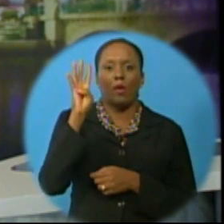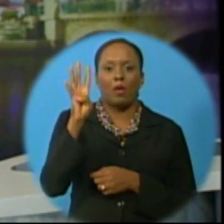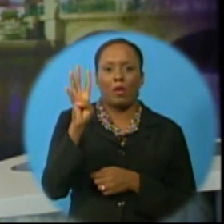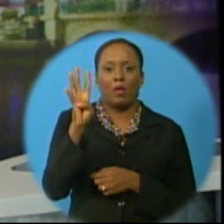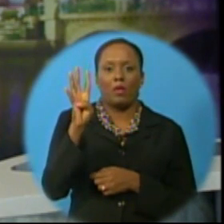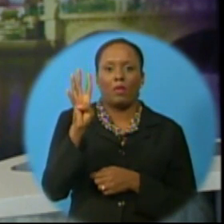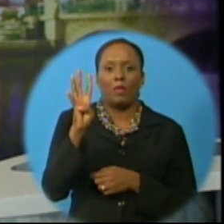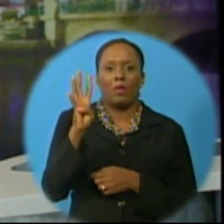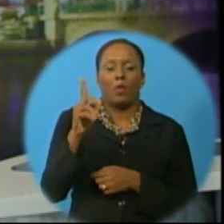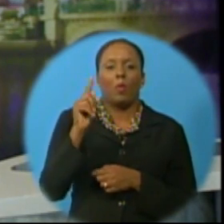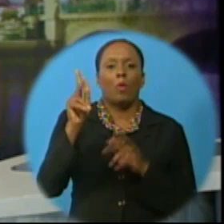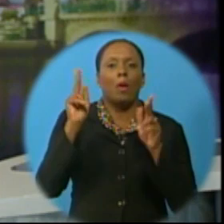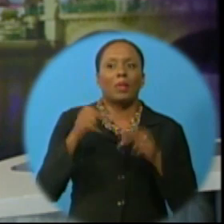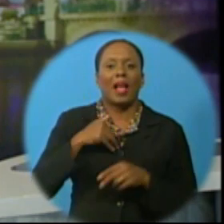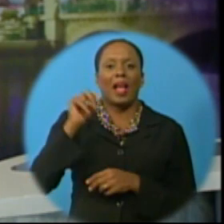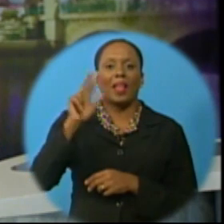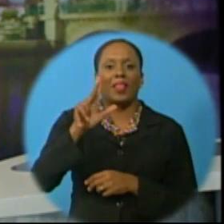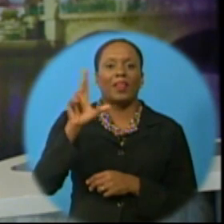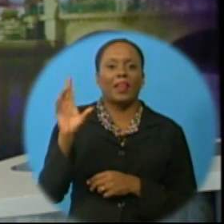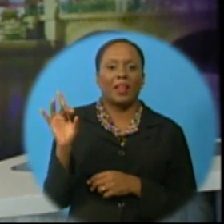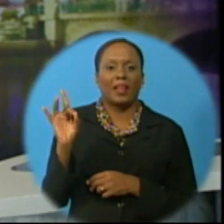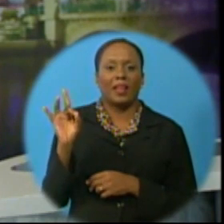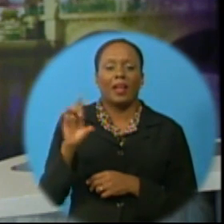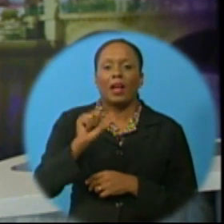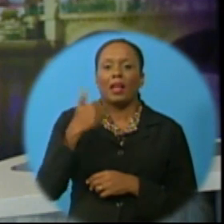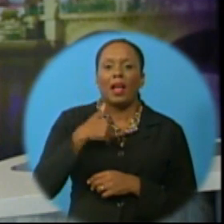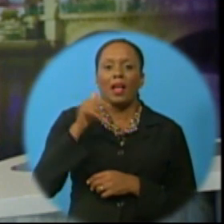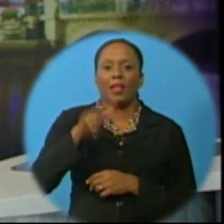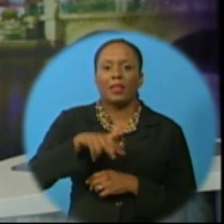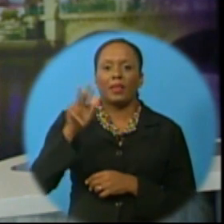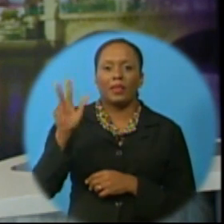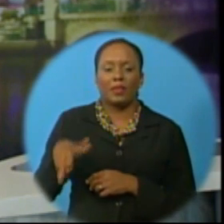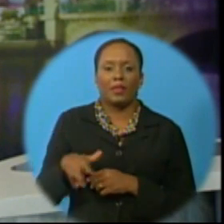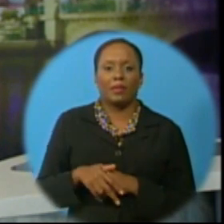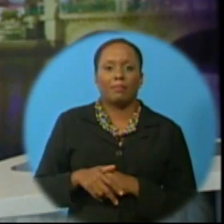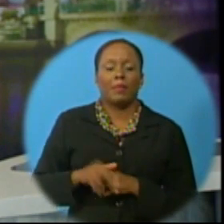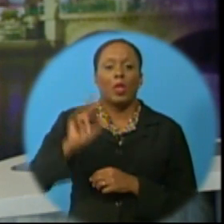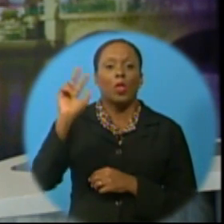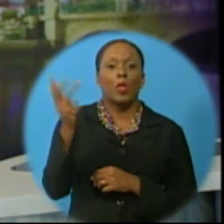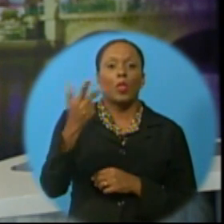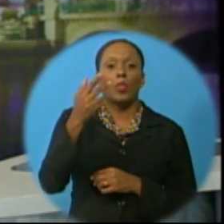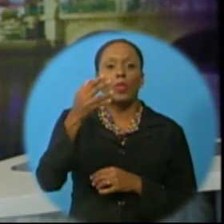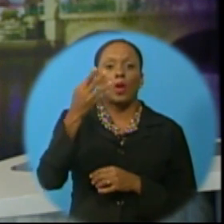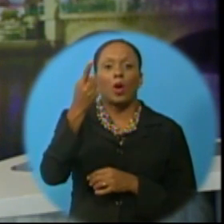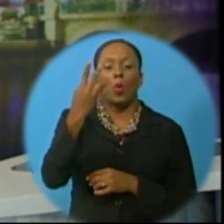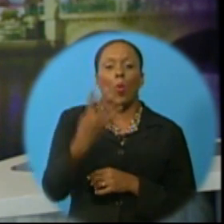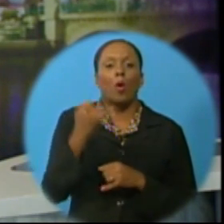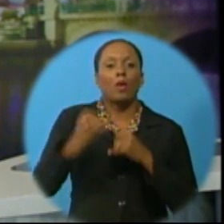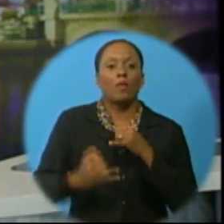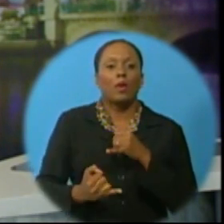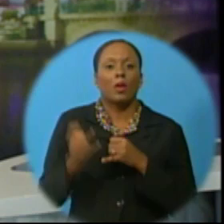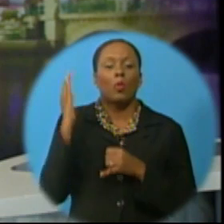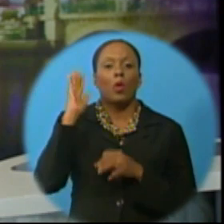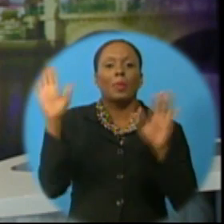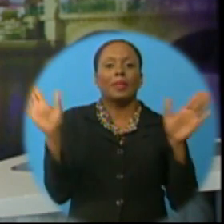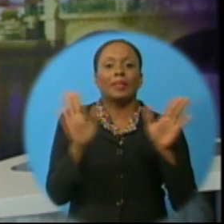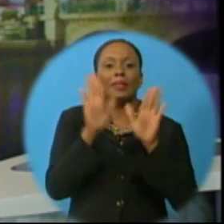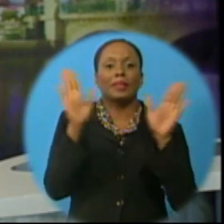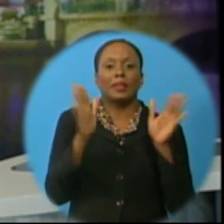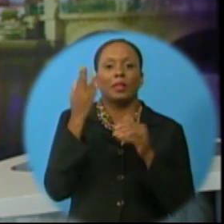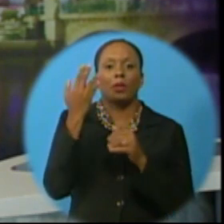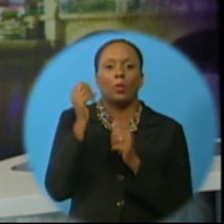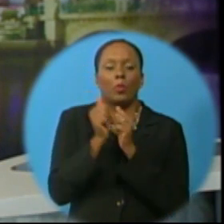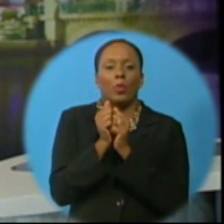of 19.4. Jonathan Drake top-scored with 38, while his opening partner Shane Mosley made 33. Now, the